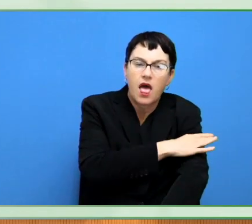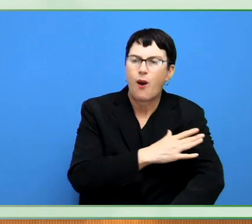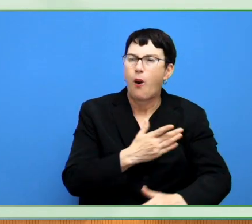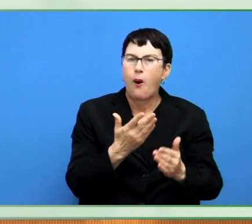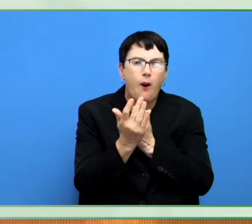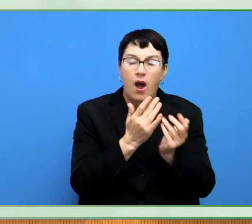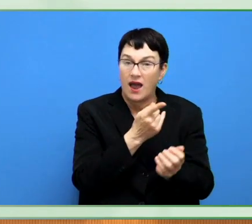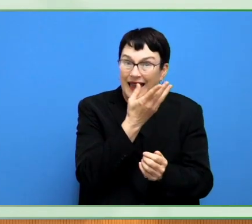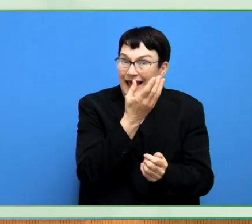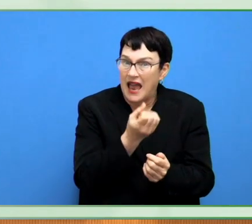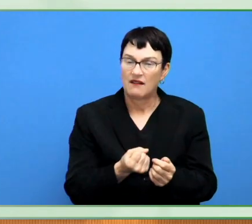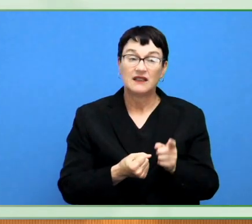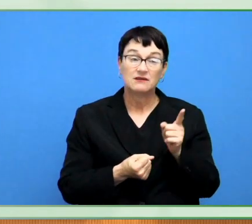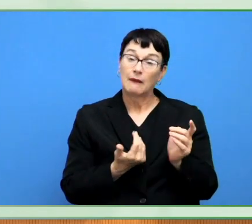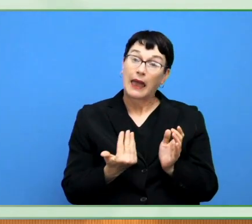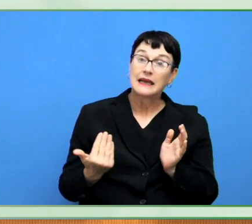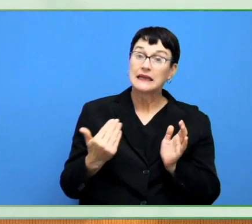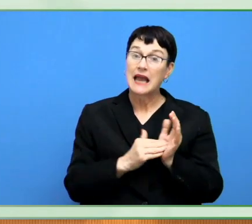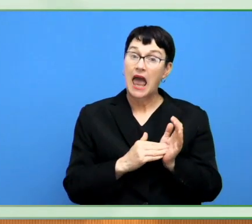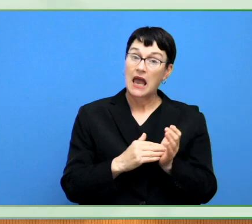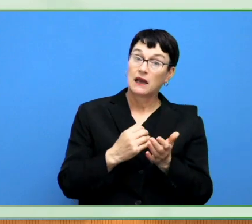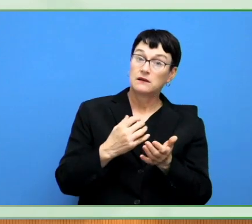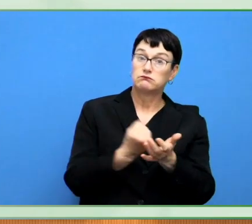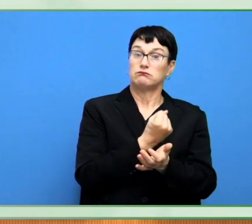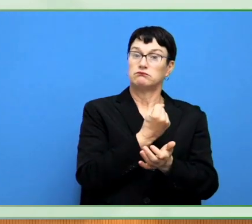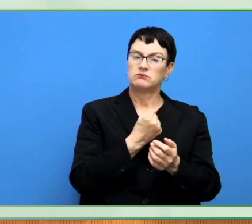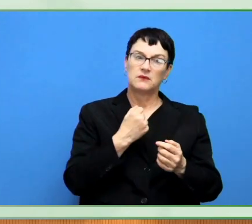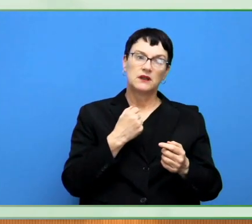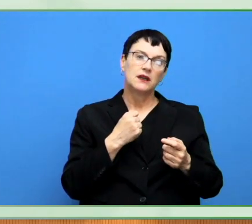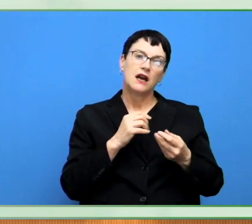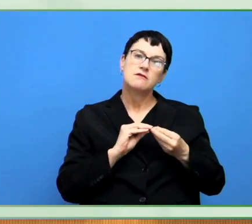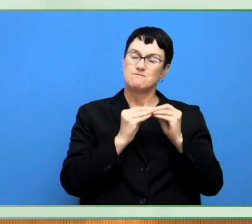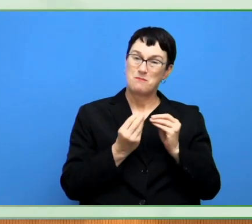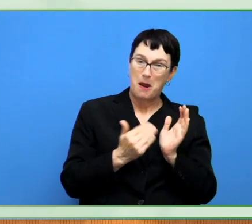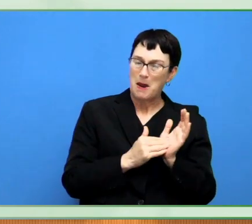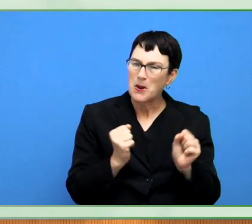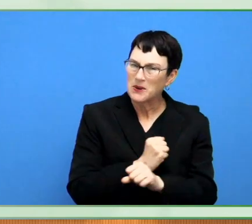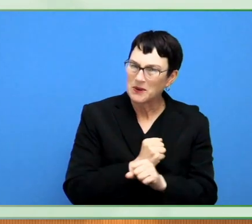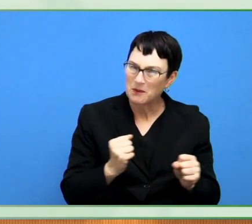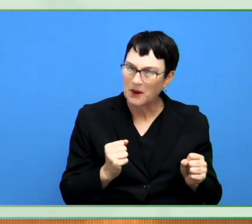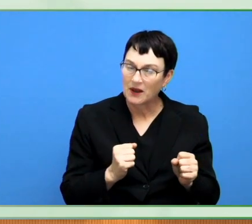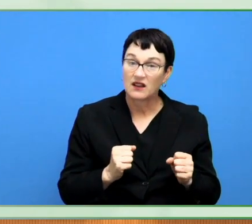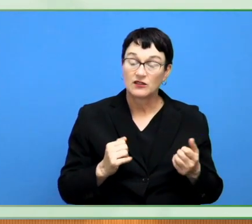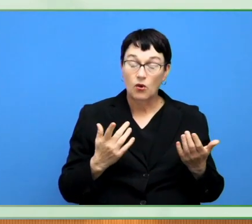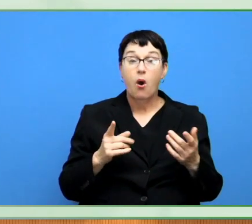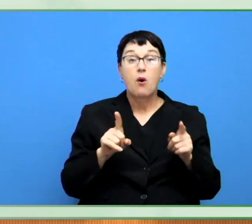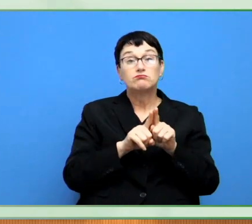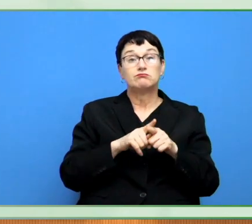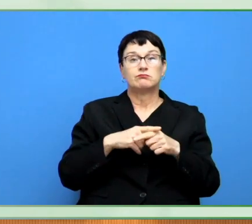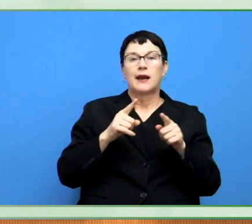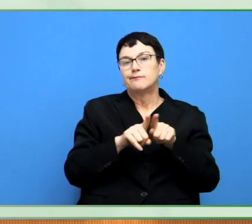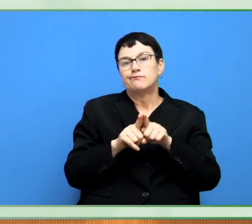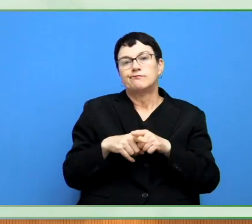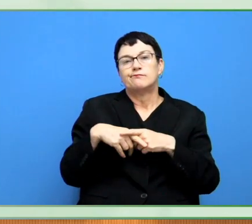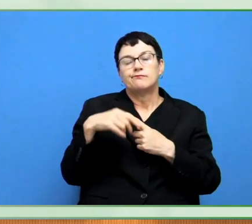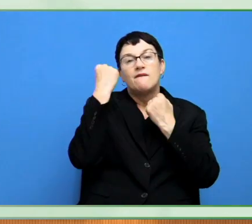reuse it in the United States. And manufacturers who tend to accumulate last year's model and won't be selling it in